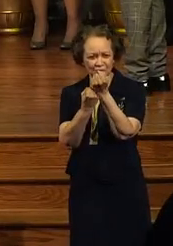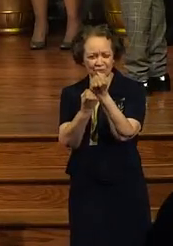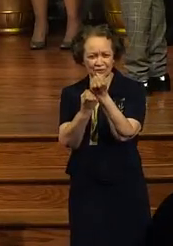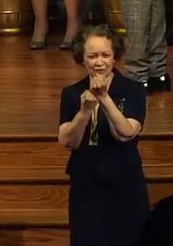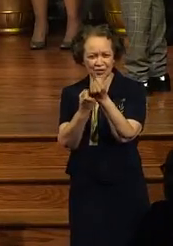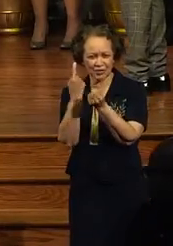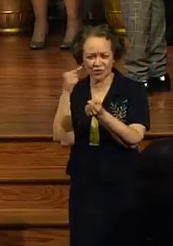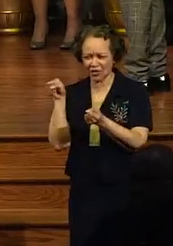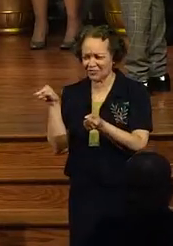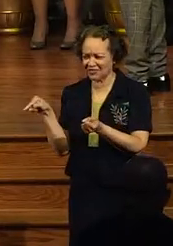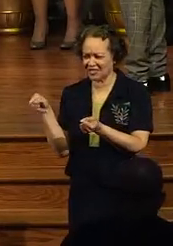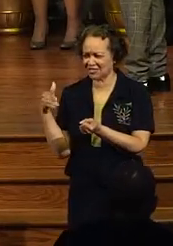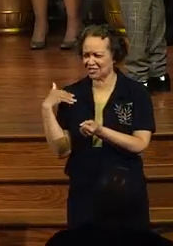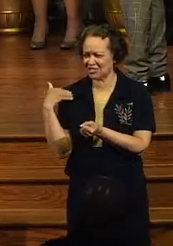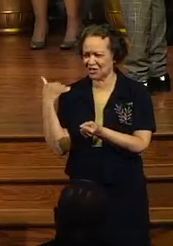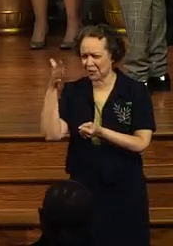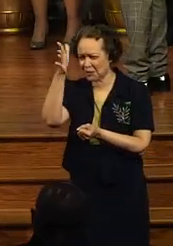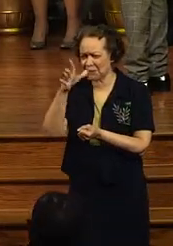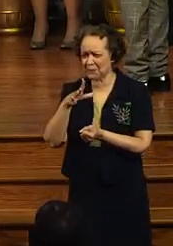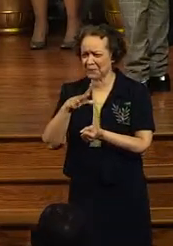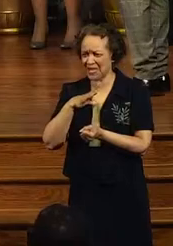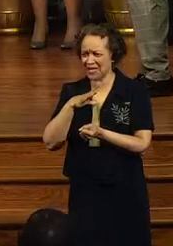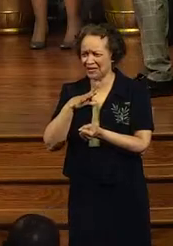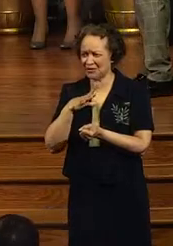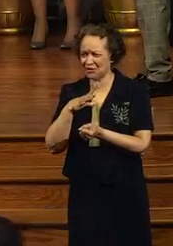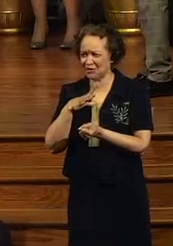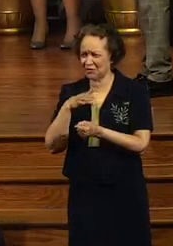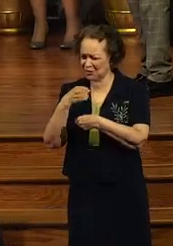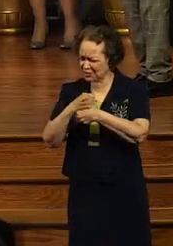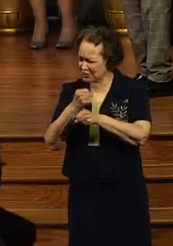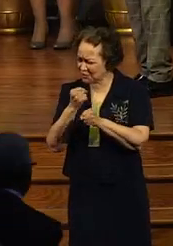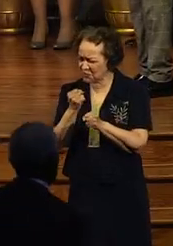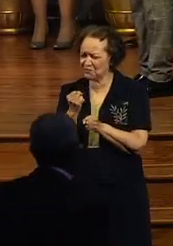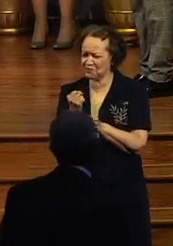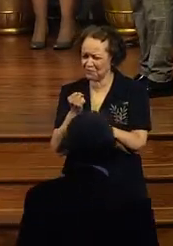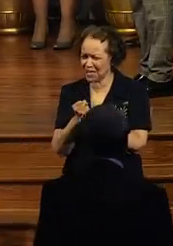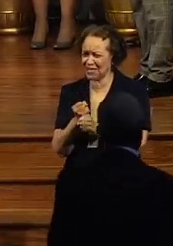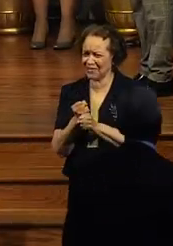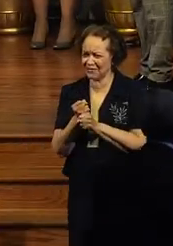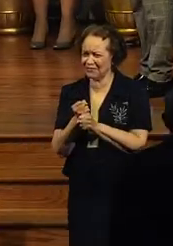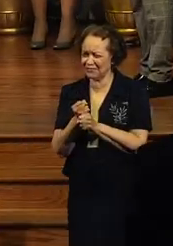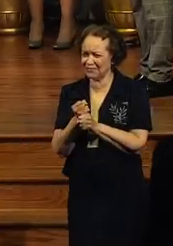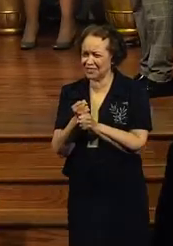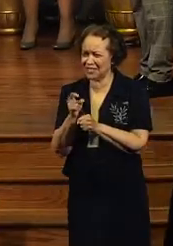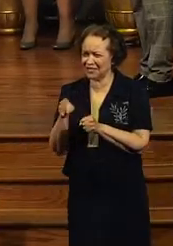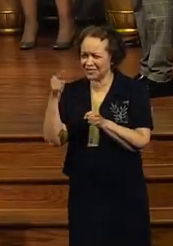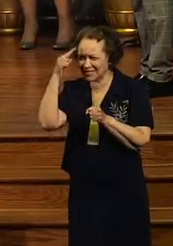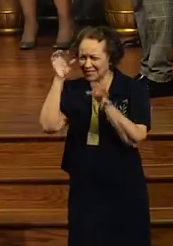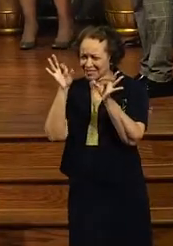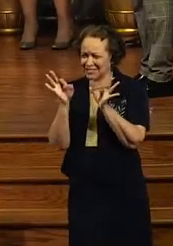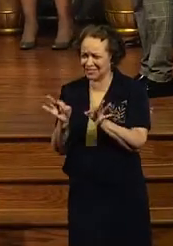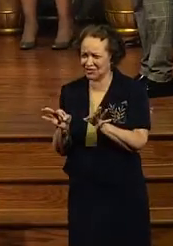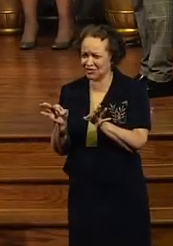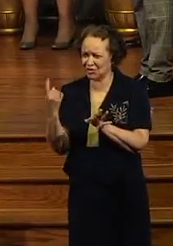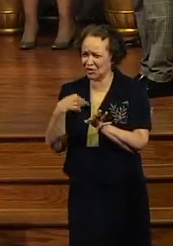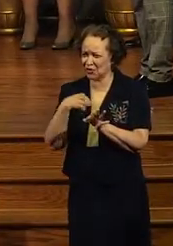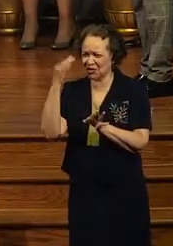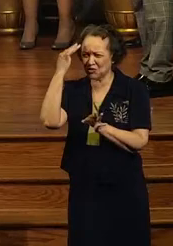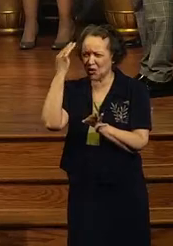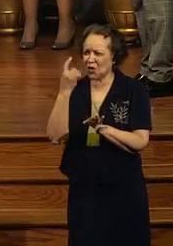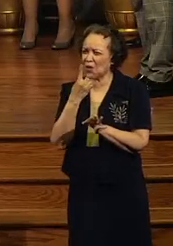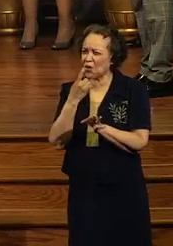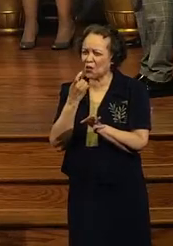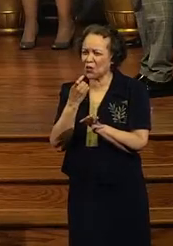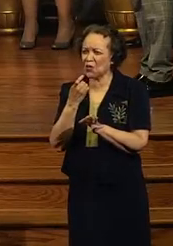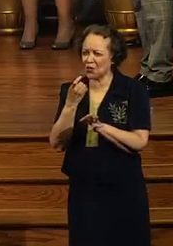is taking this step. We don't know what the future holds, but we do know who holds the future. So all of the